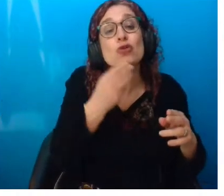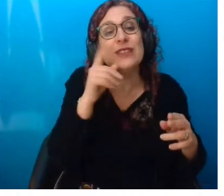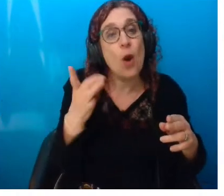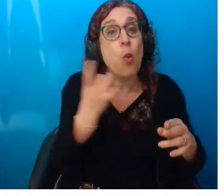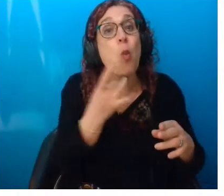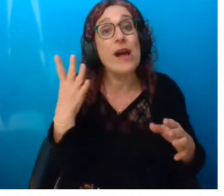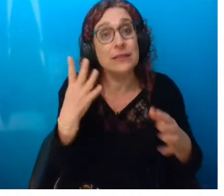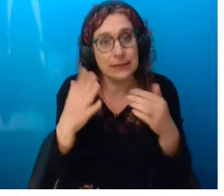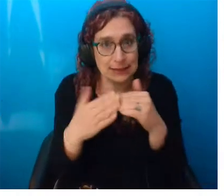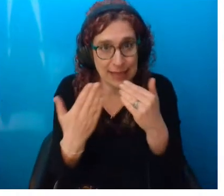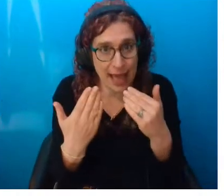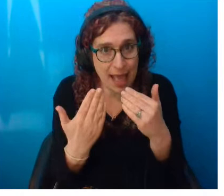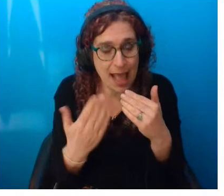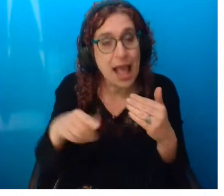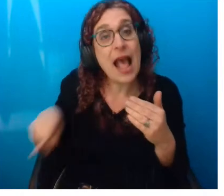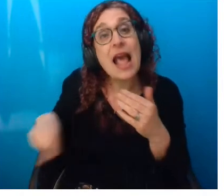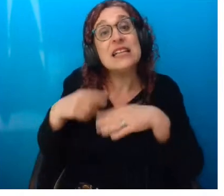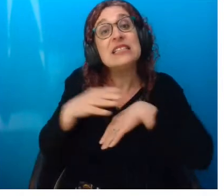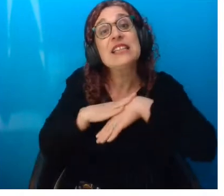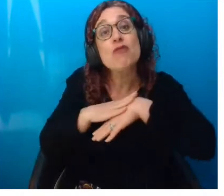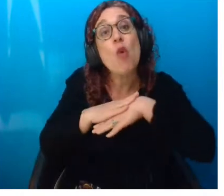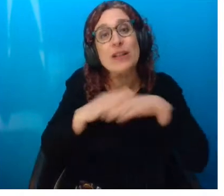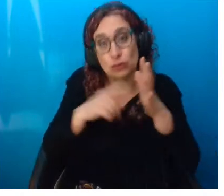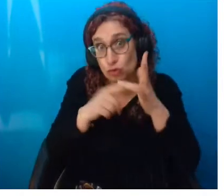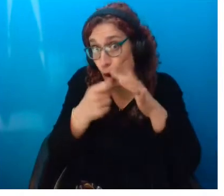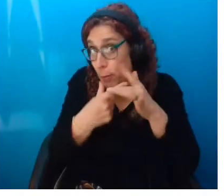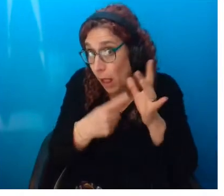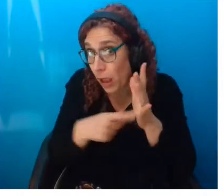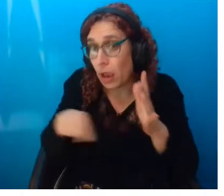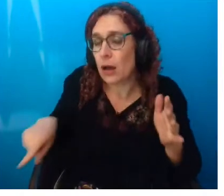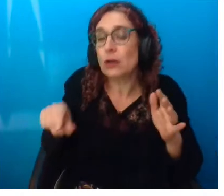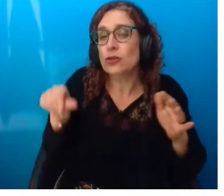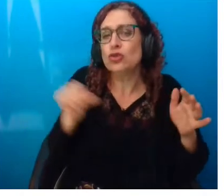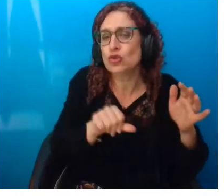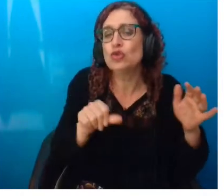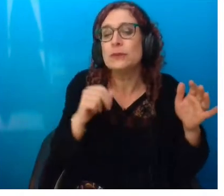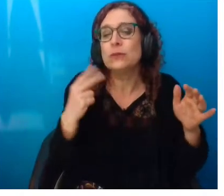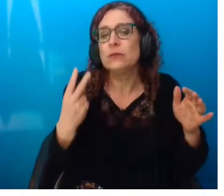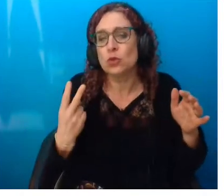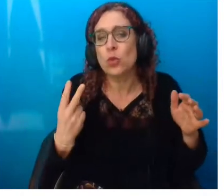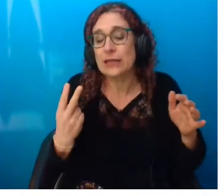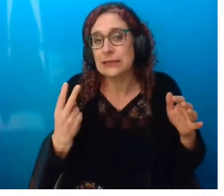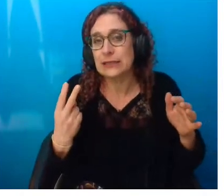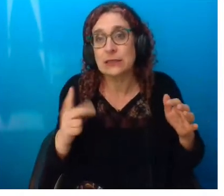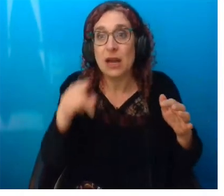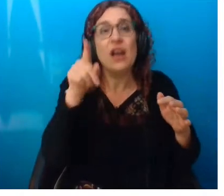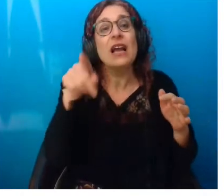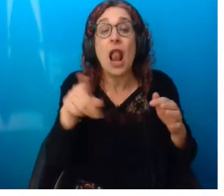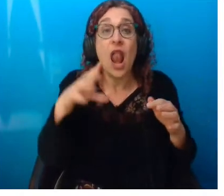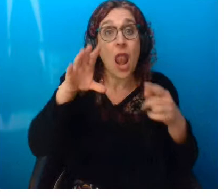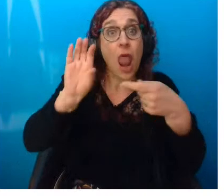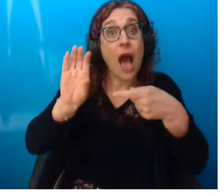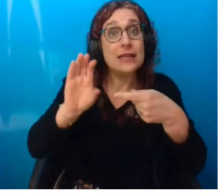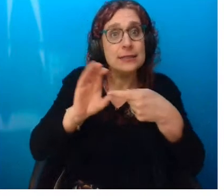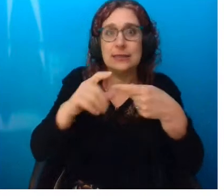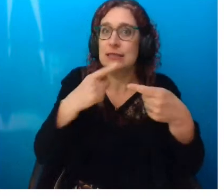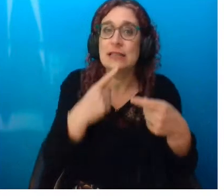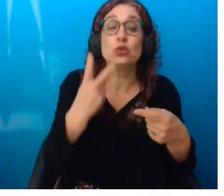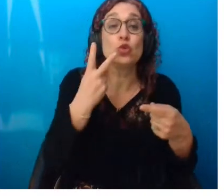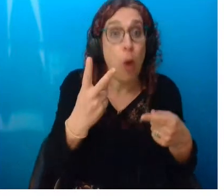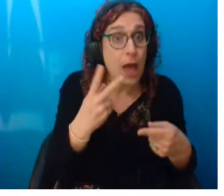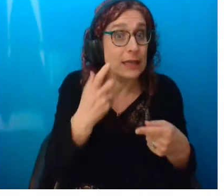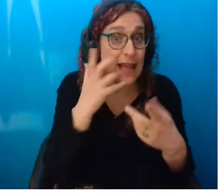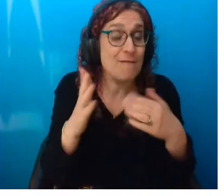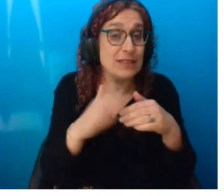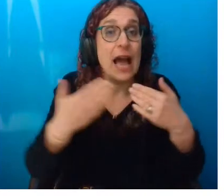daily, although the license is for twice daily use for a 6-week period to really bring this under